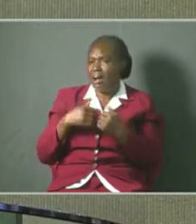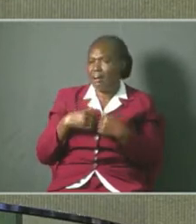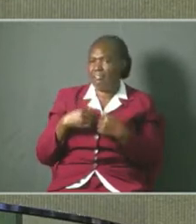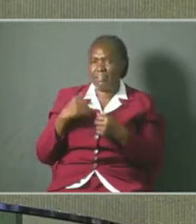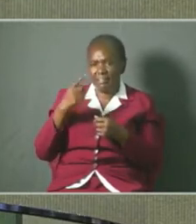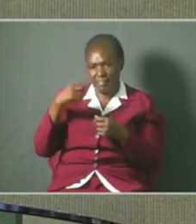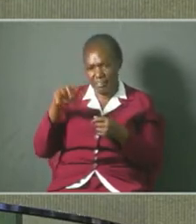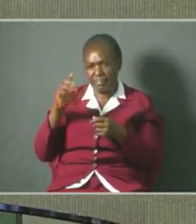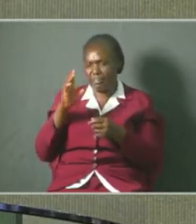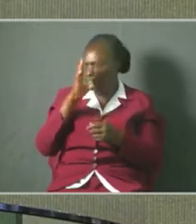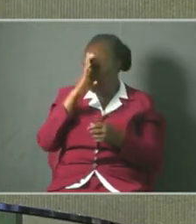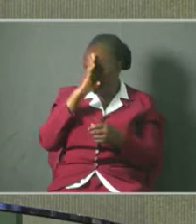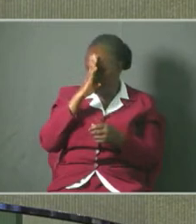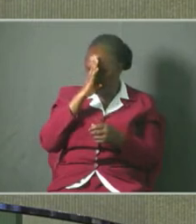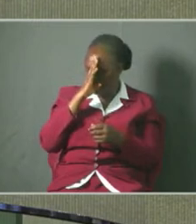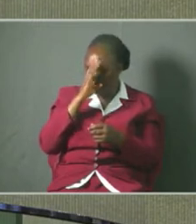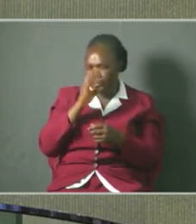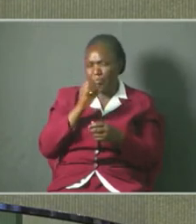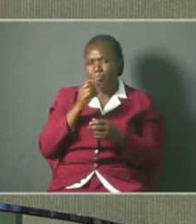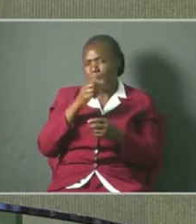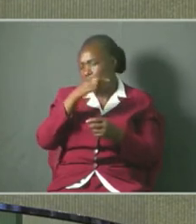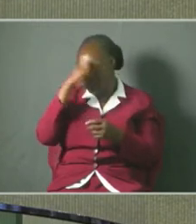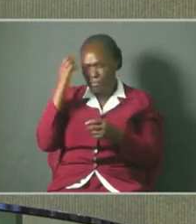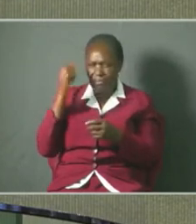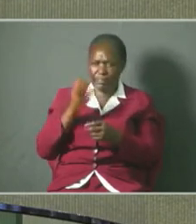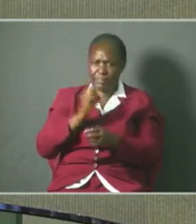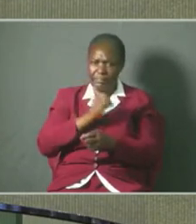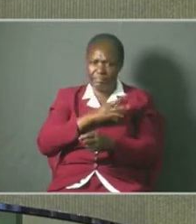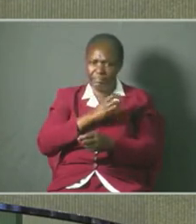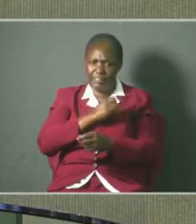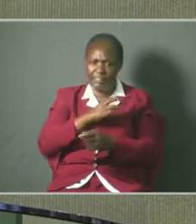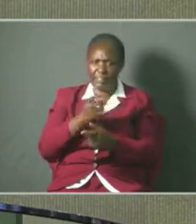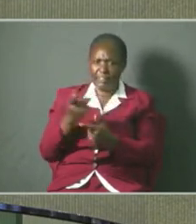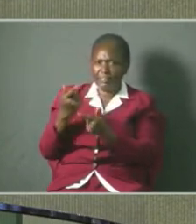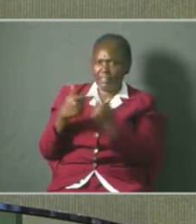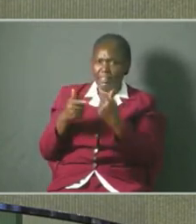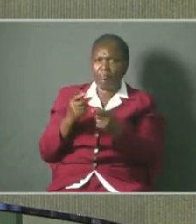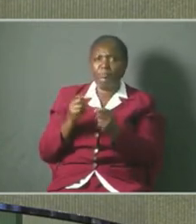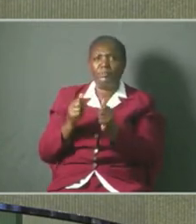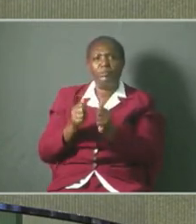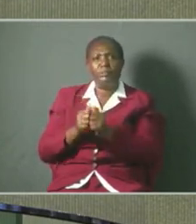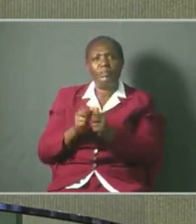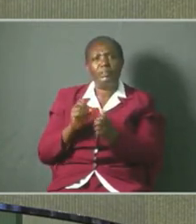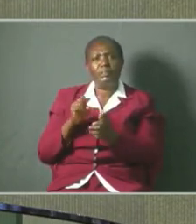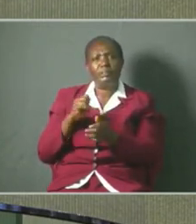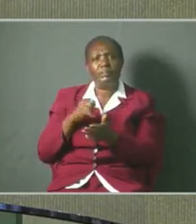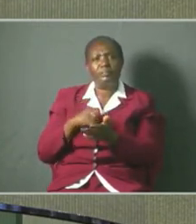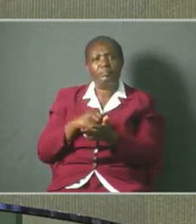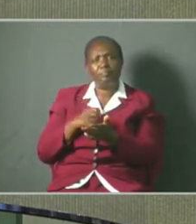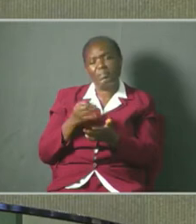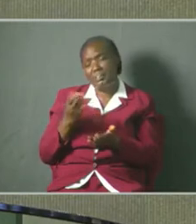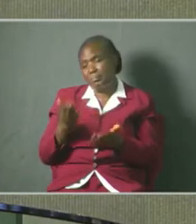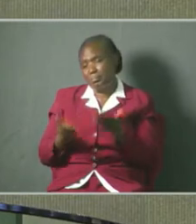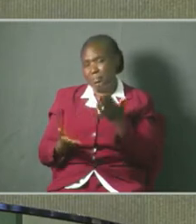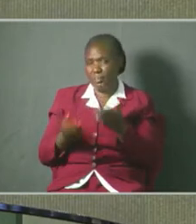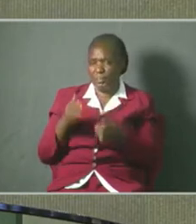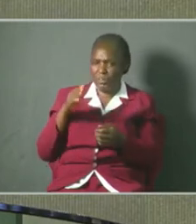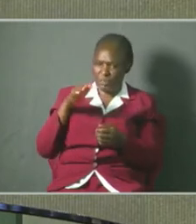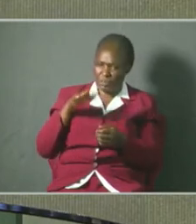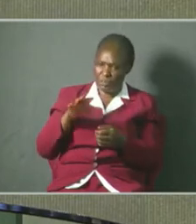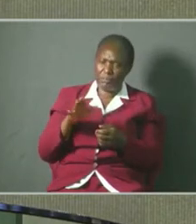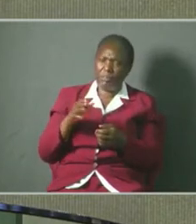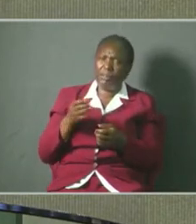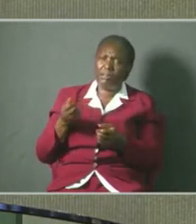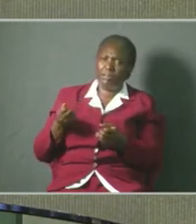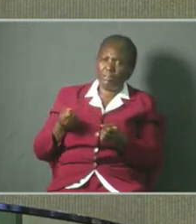that come with it. It's even possible, for instance, that my own spouse may not be a Seventh-day Adventist.